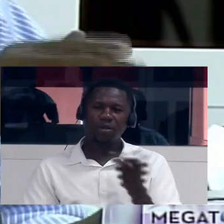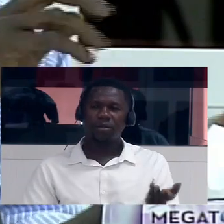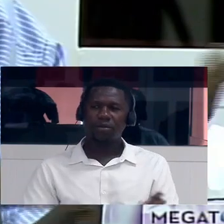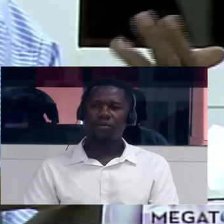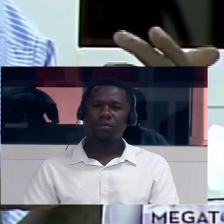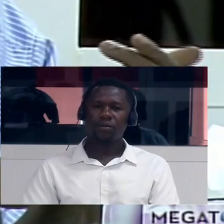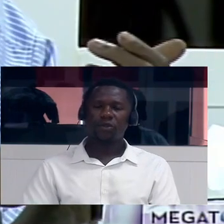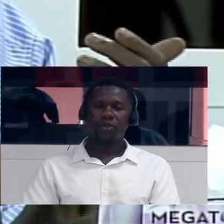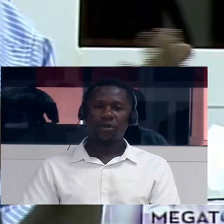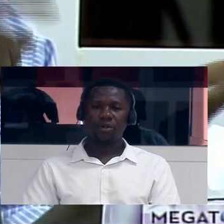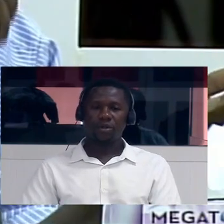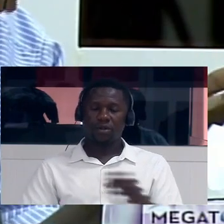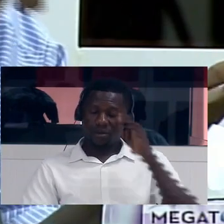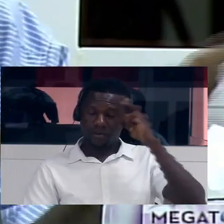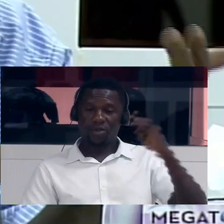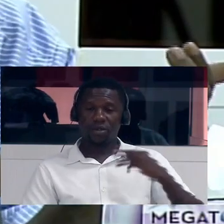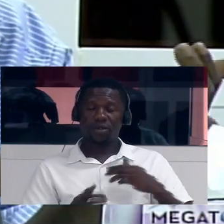He said, oh, the minister was there.